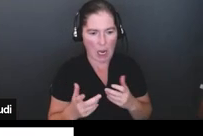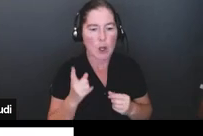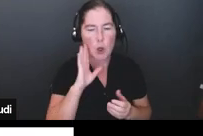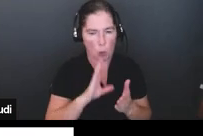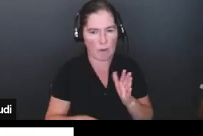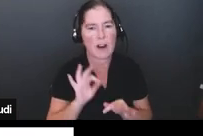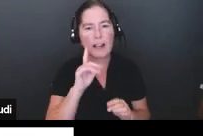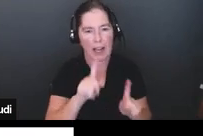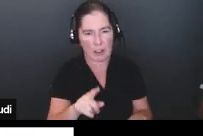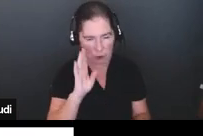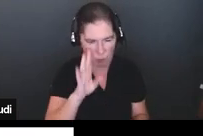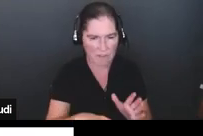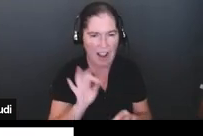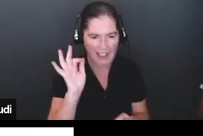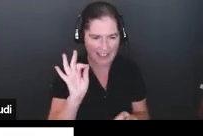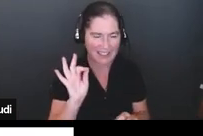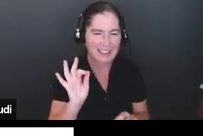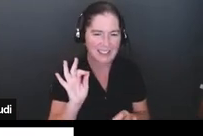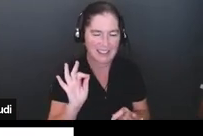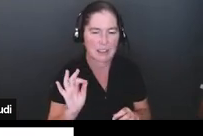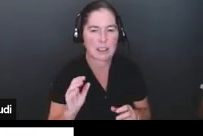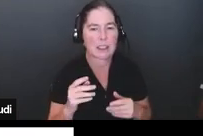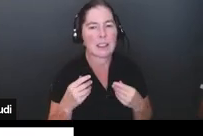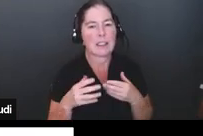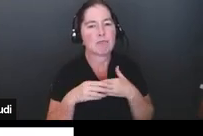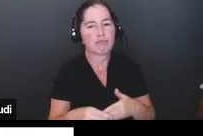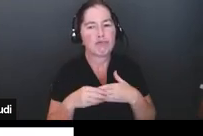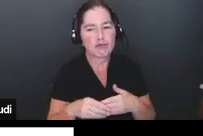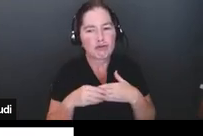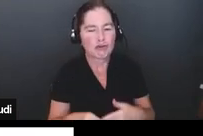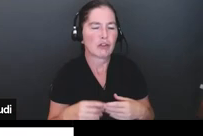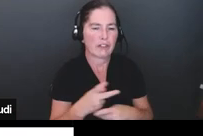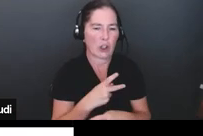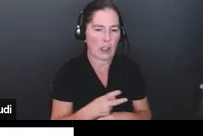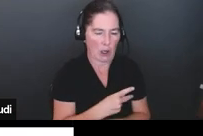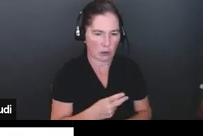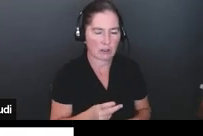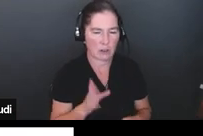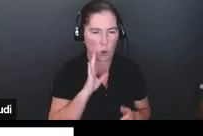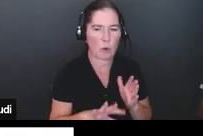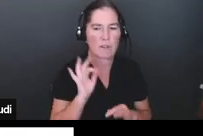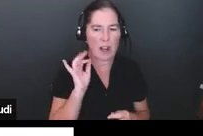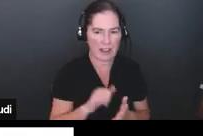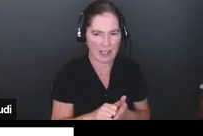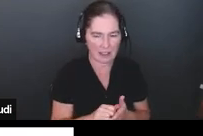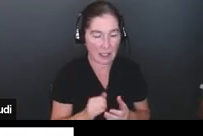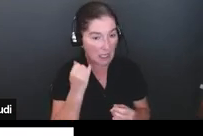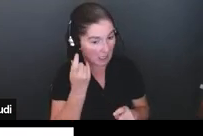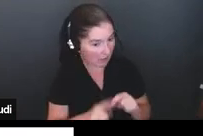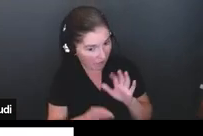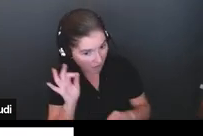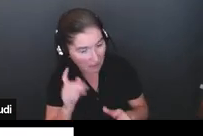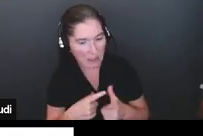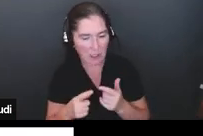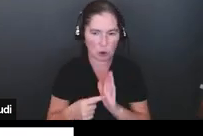it. Give yourself some space and the freedom to go figure it out. And I bet you'll find it. And if not, we'll show you